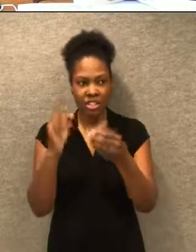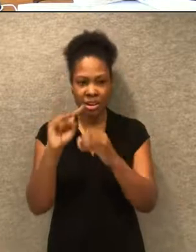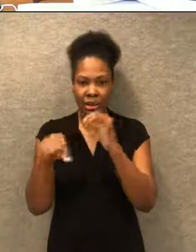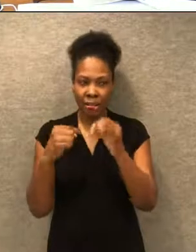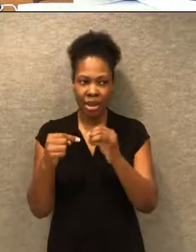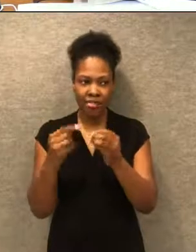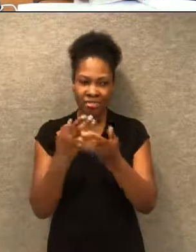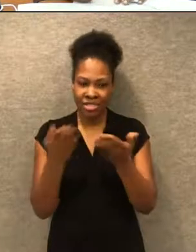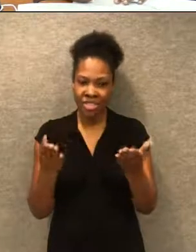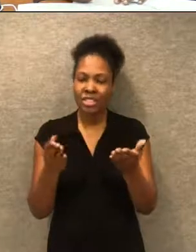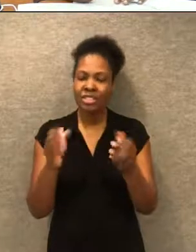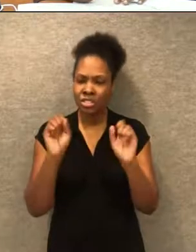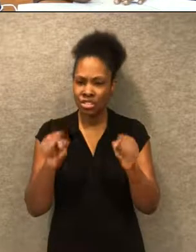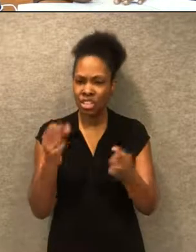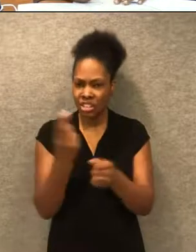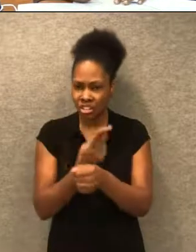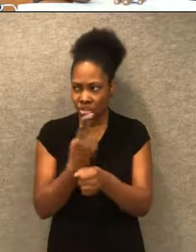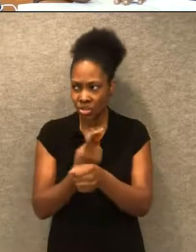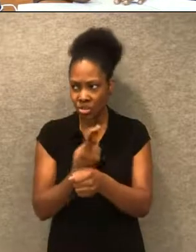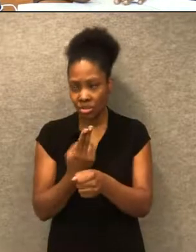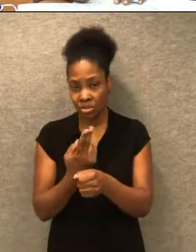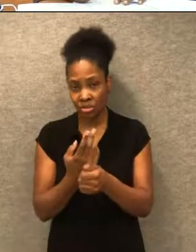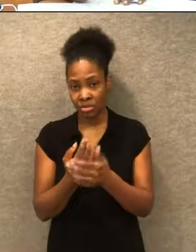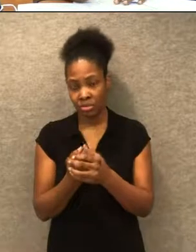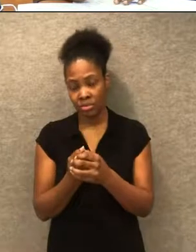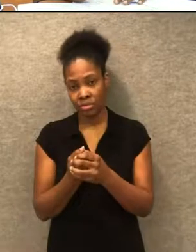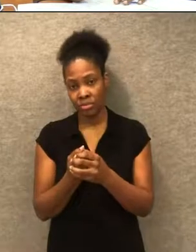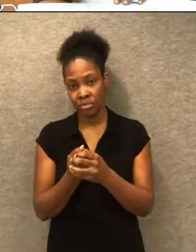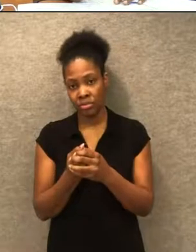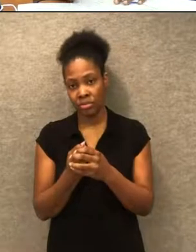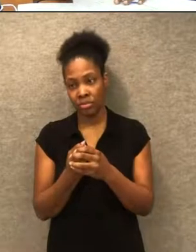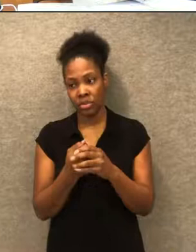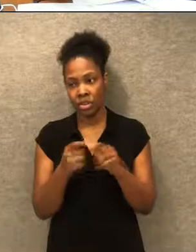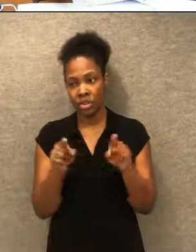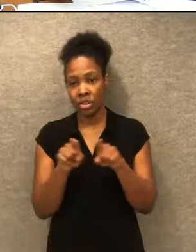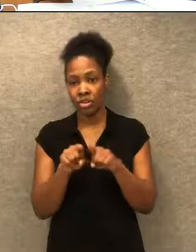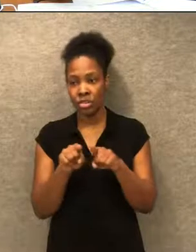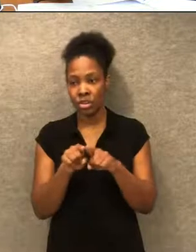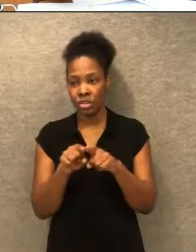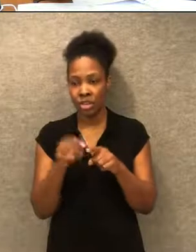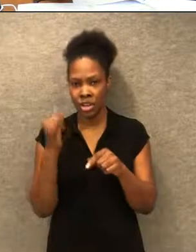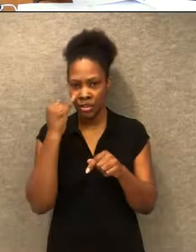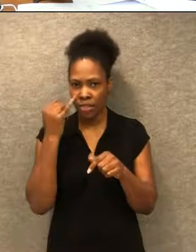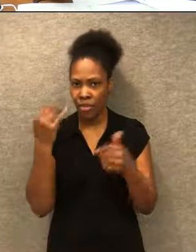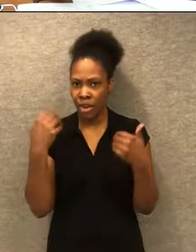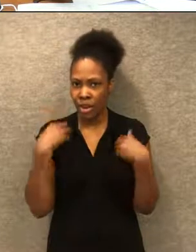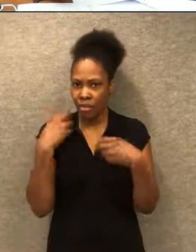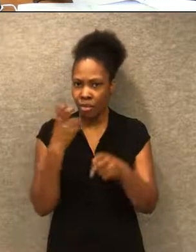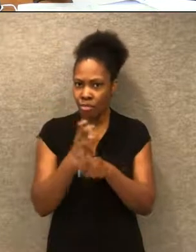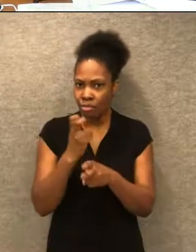resources. And then if there's also, you know, if you're in crisis,